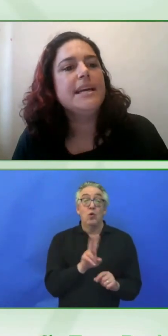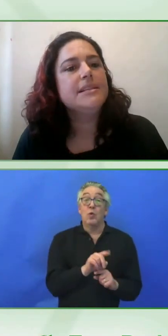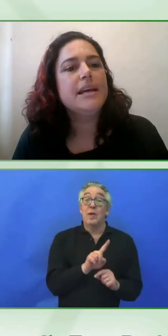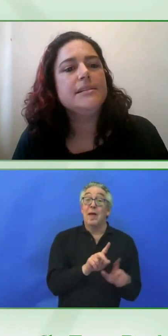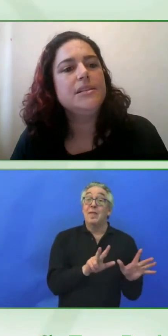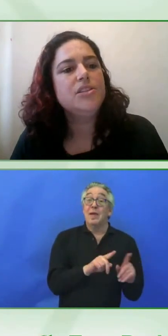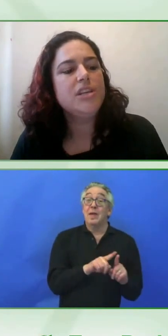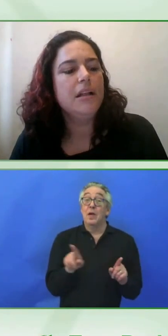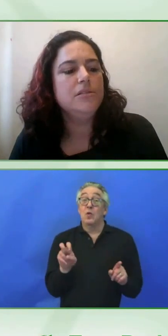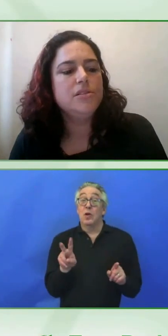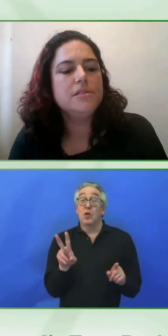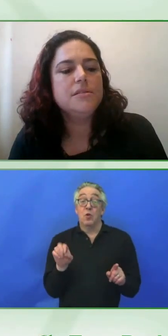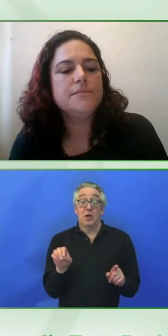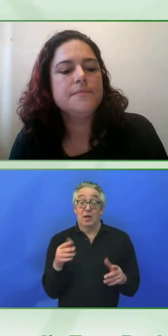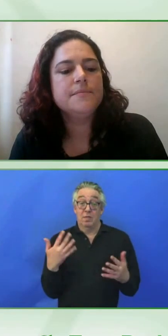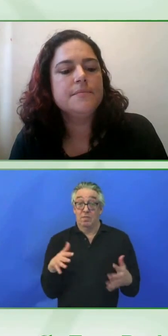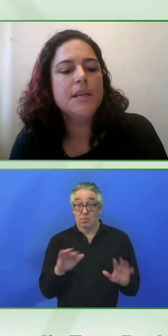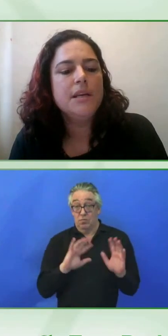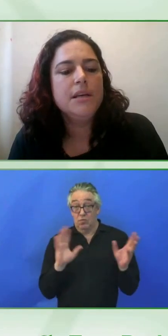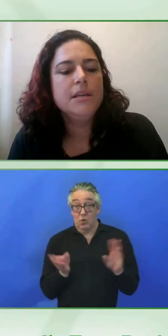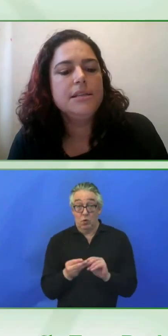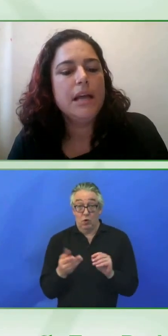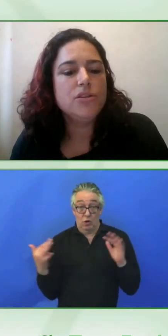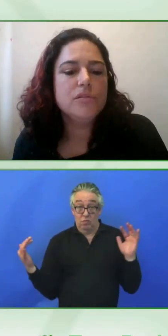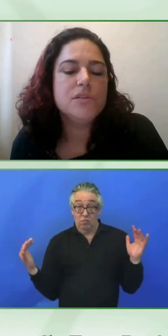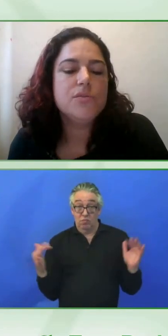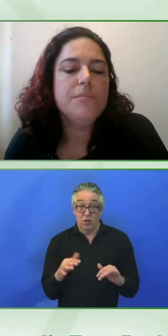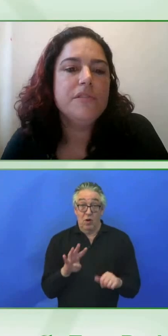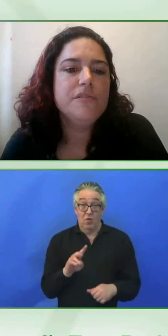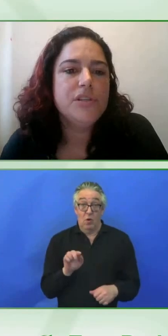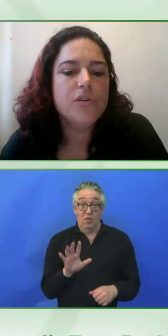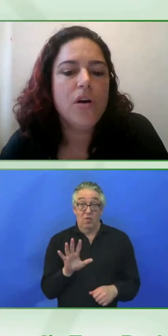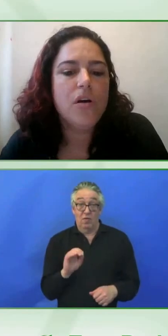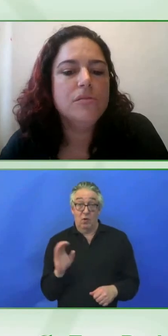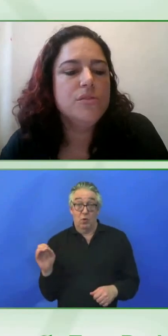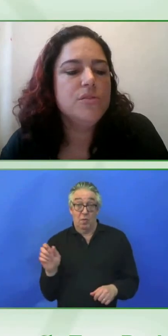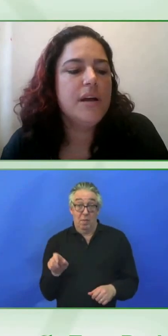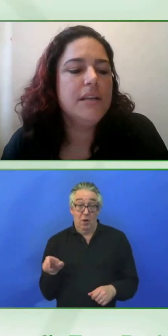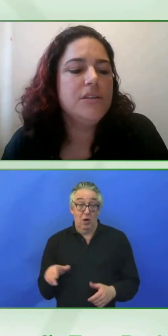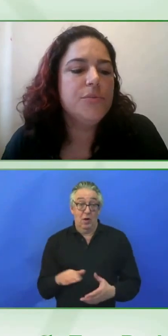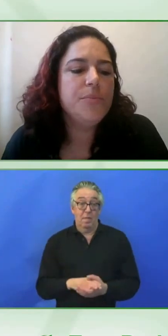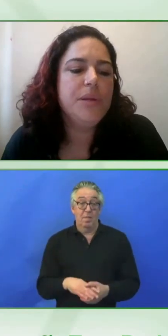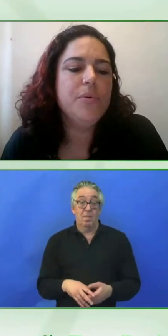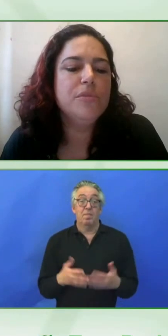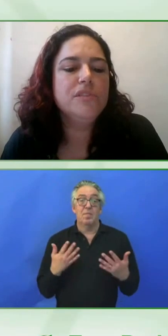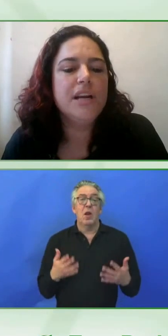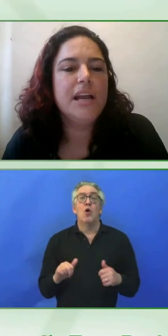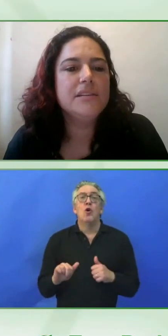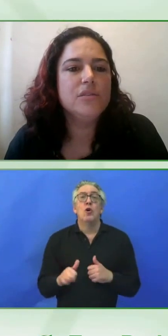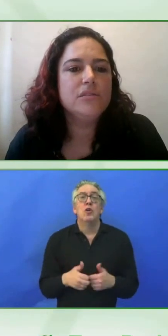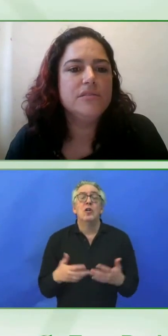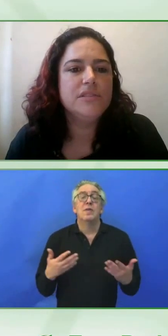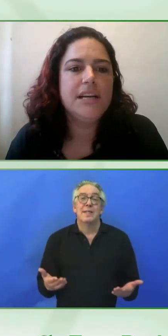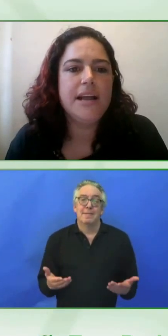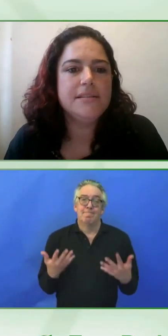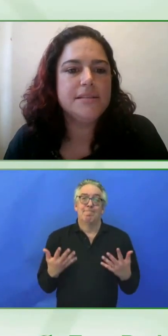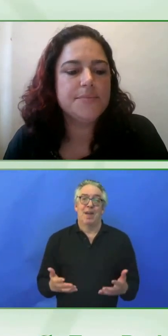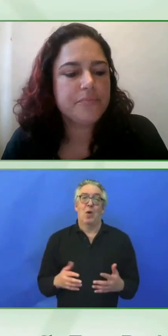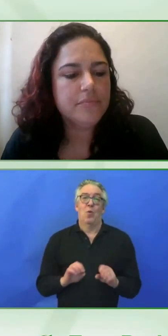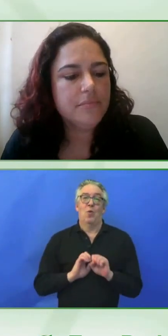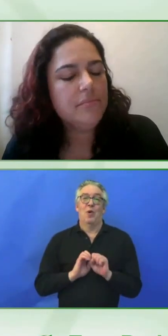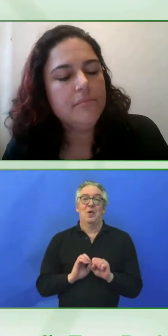Next slide is the challenges. This slide shows the screen of a video call. 22 people move their hands over their